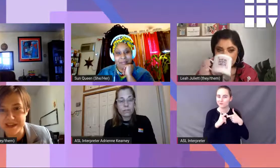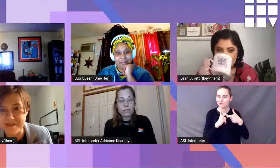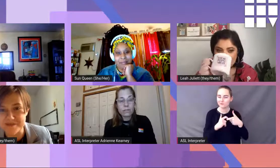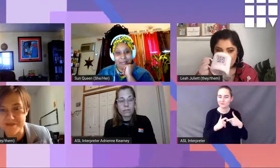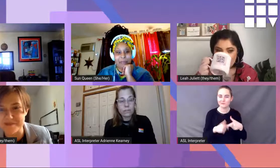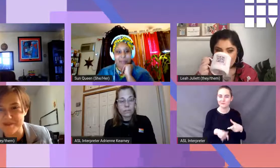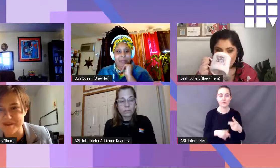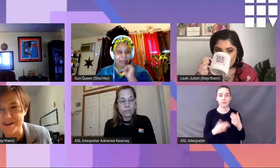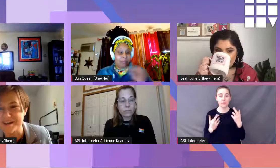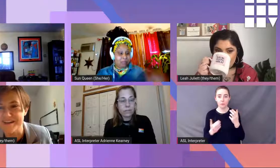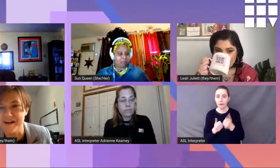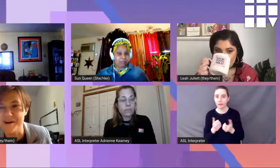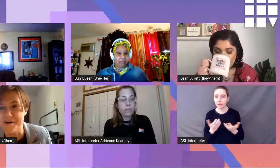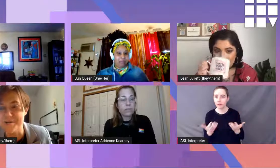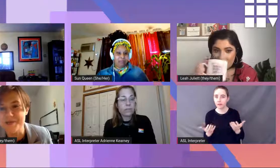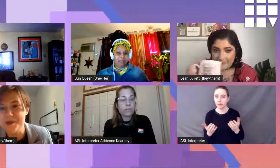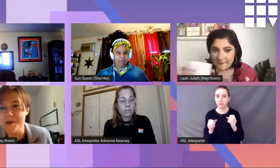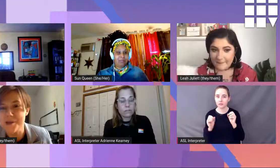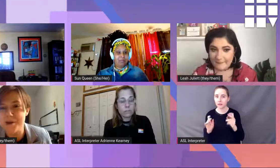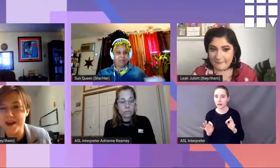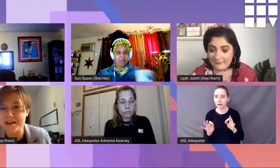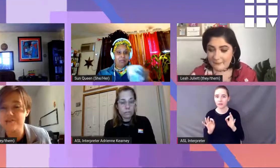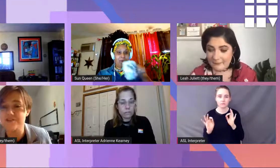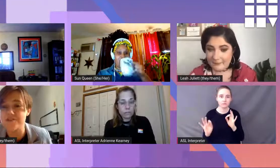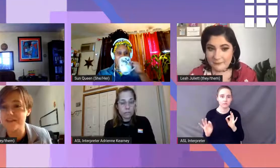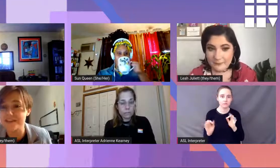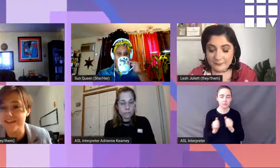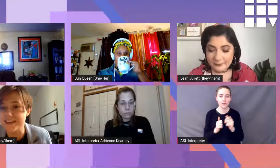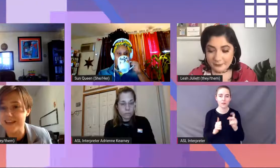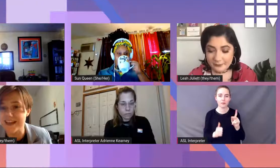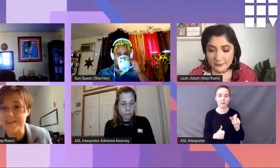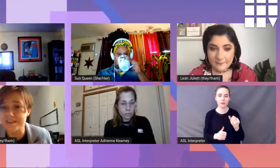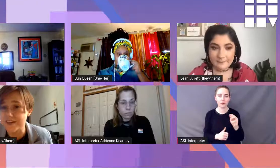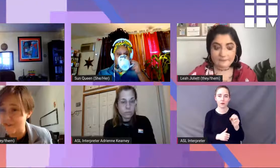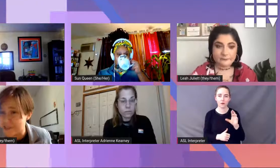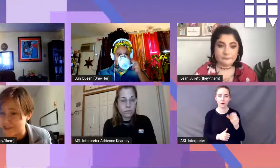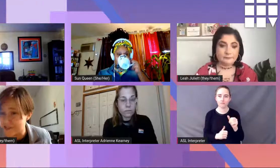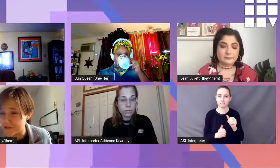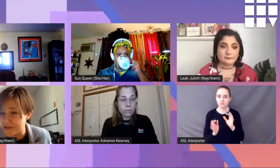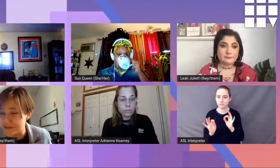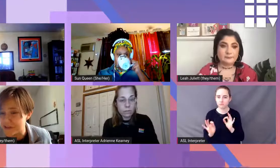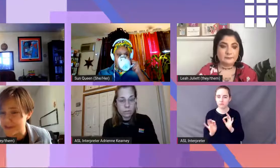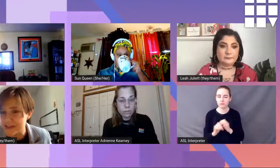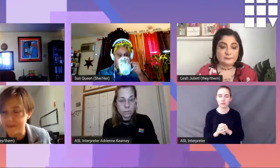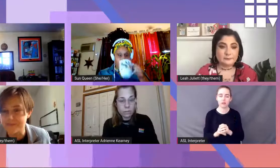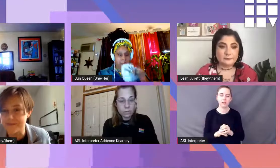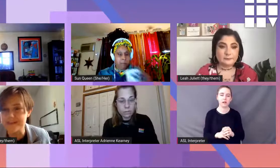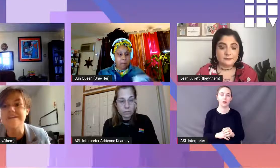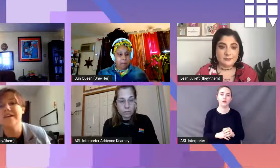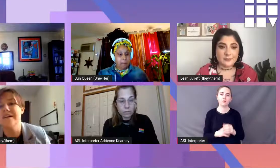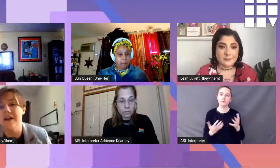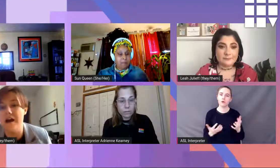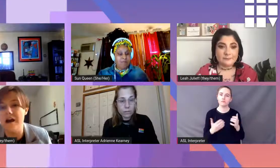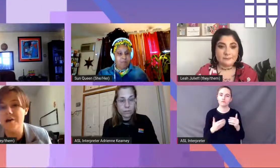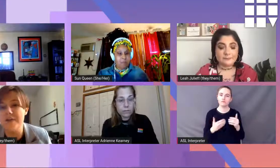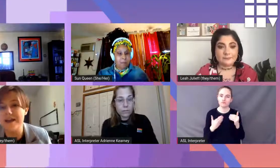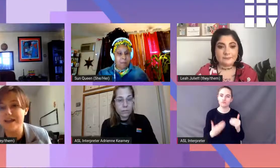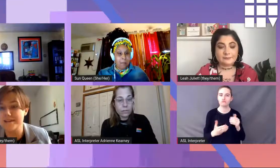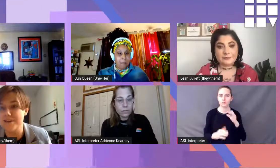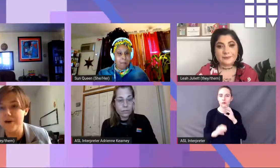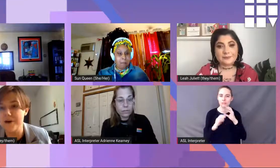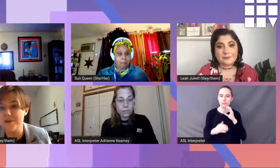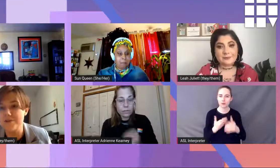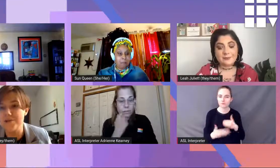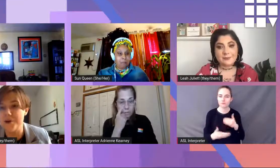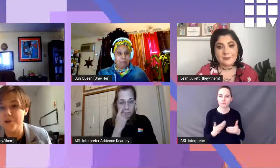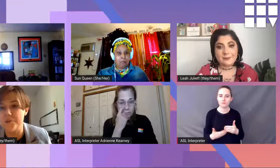is okay with you, Kamora. But just wanted to kind of get the conversation going a little bit and